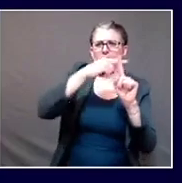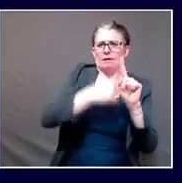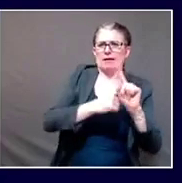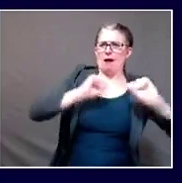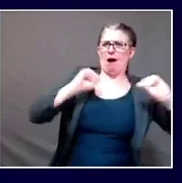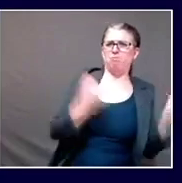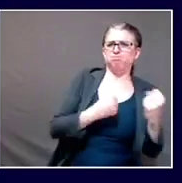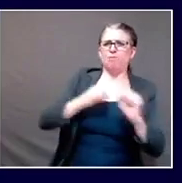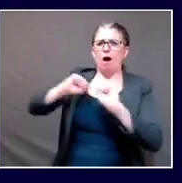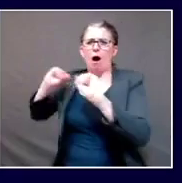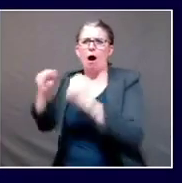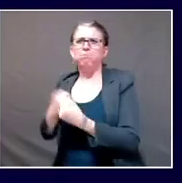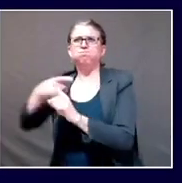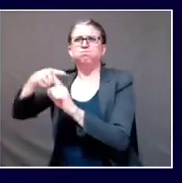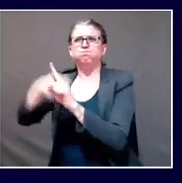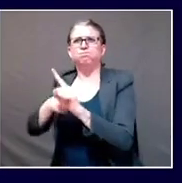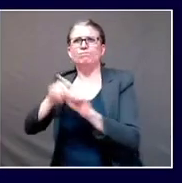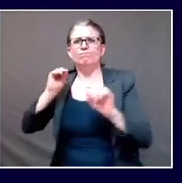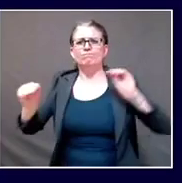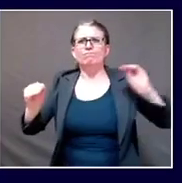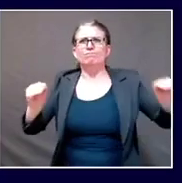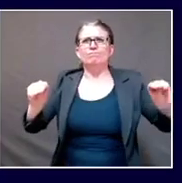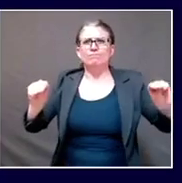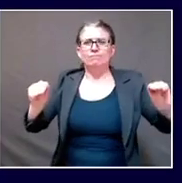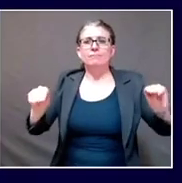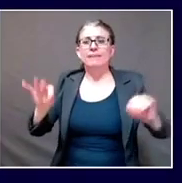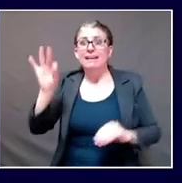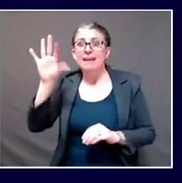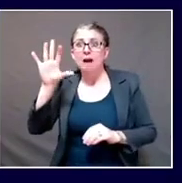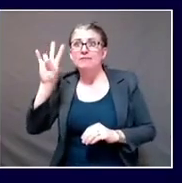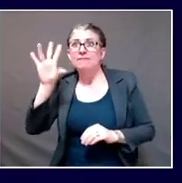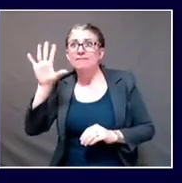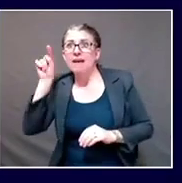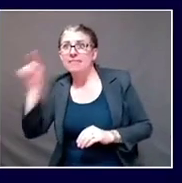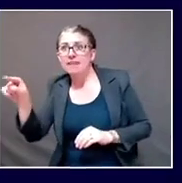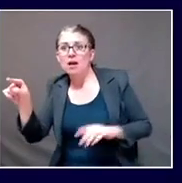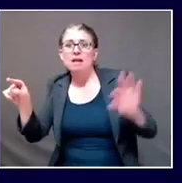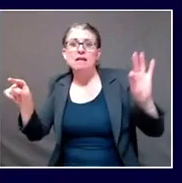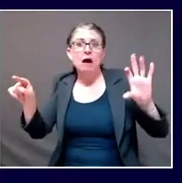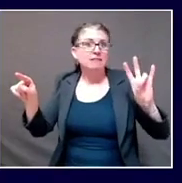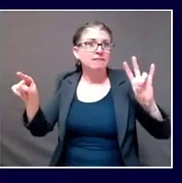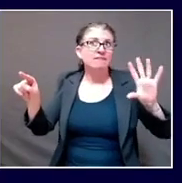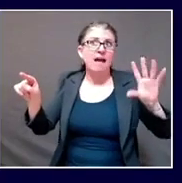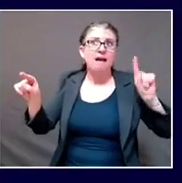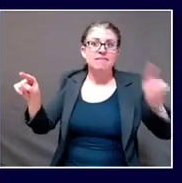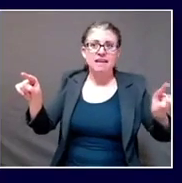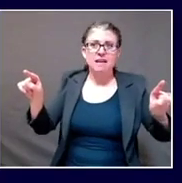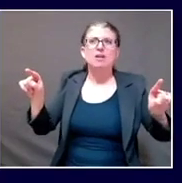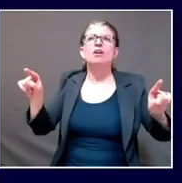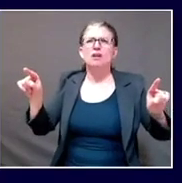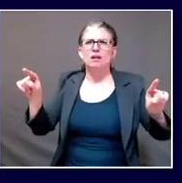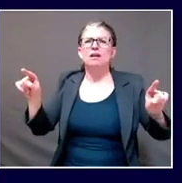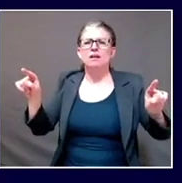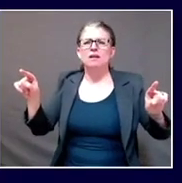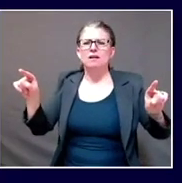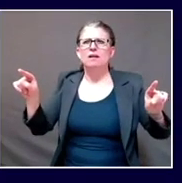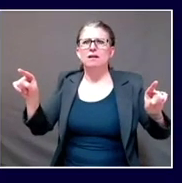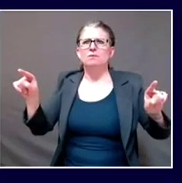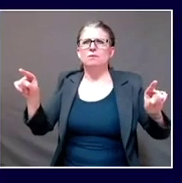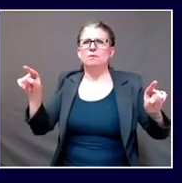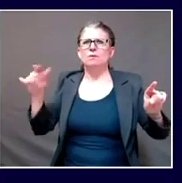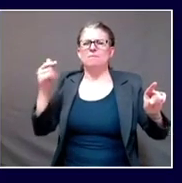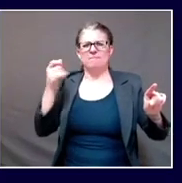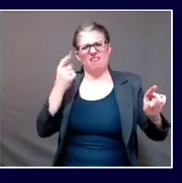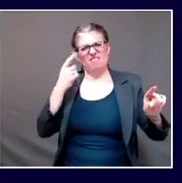slightly different numbers. looks like some of those, some hospitals are still getting 975, but it has different numbers for